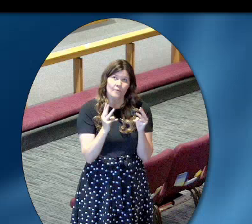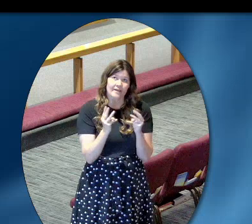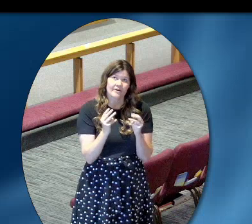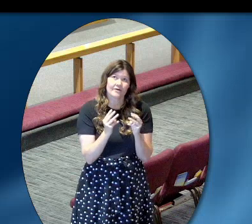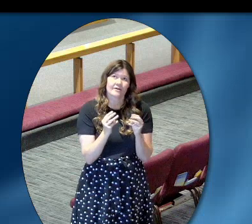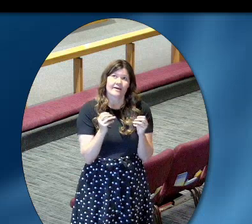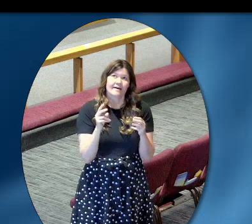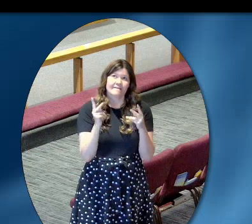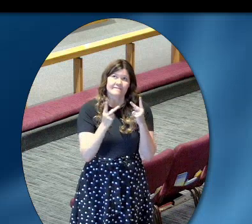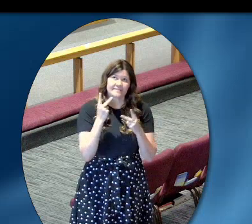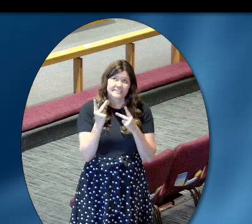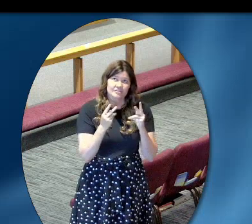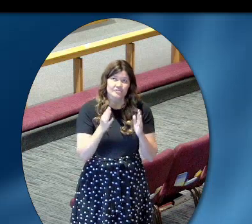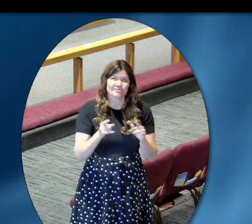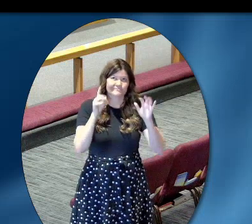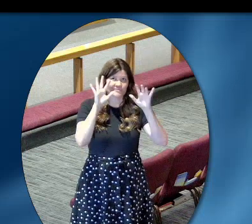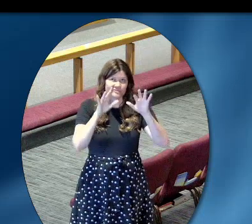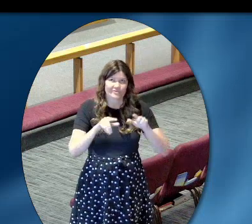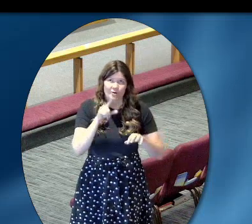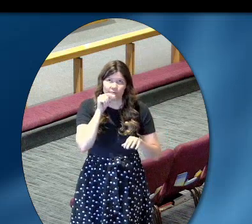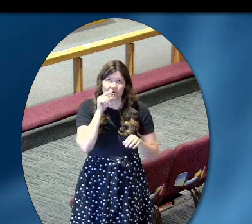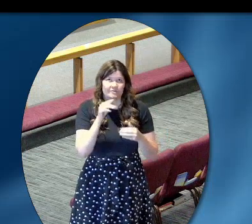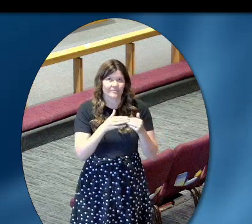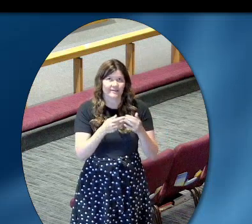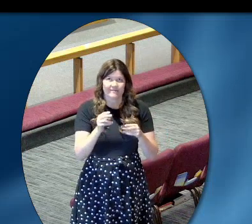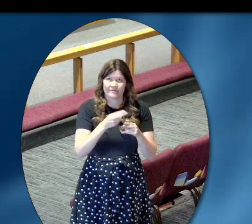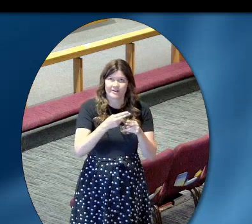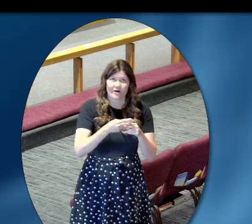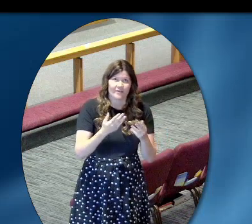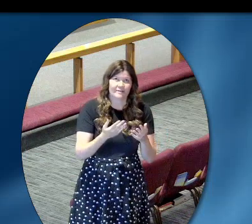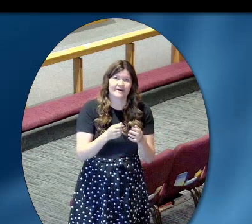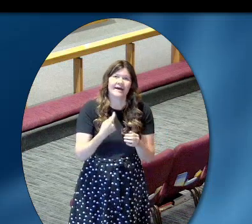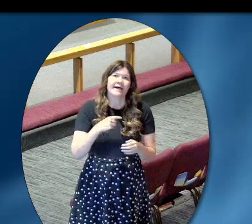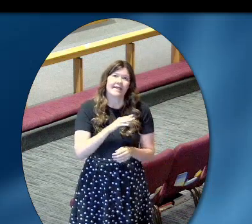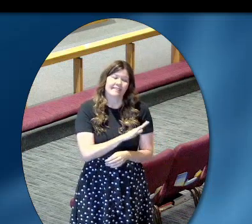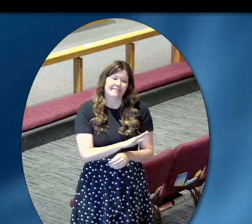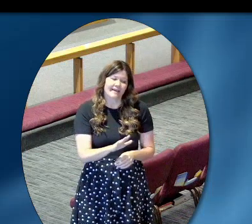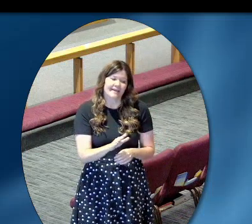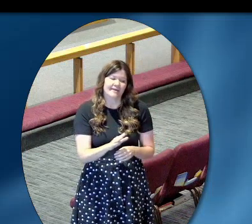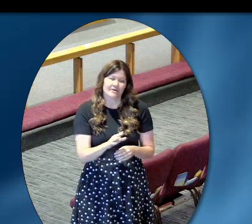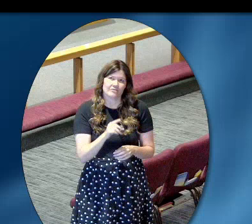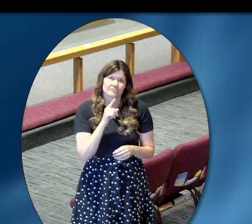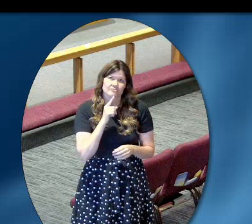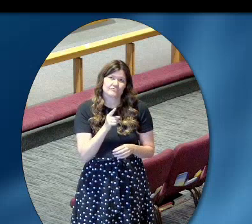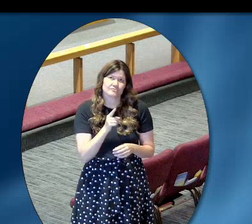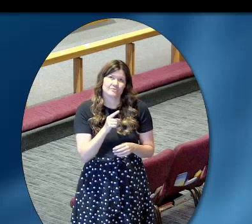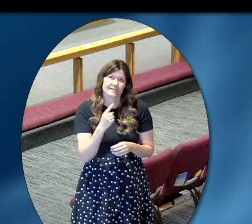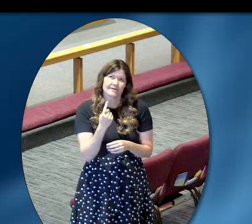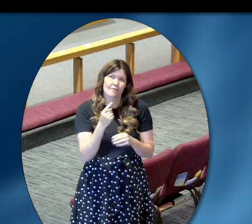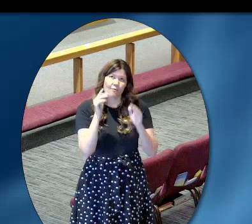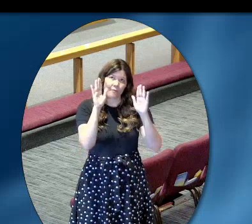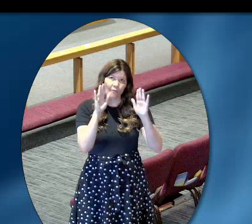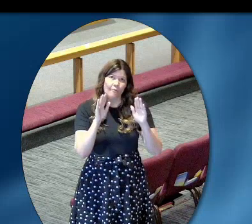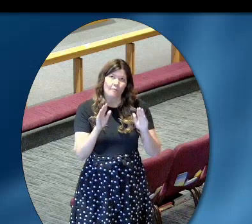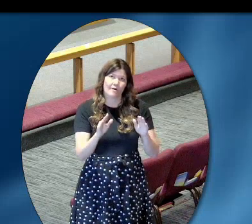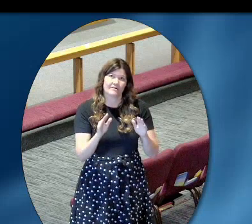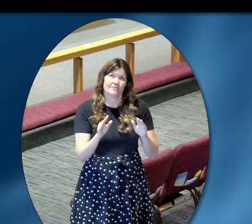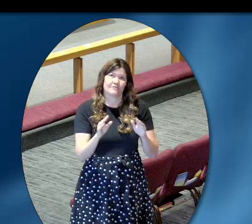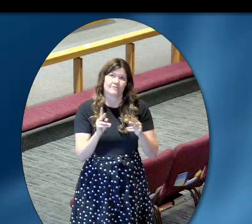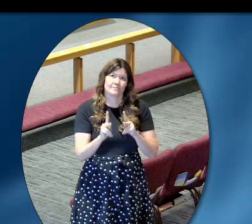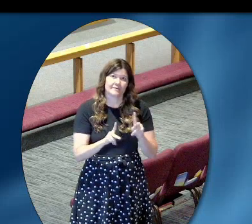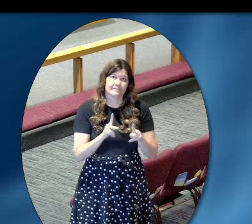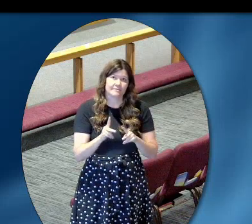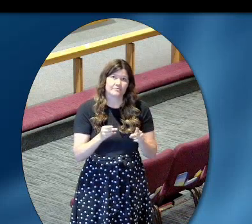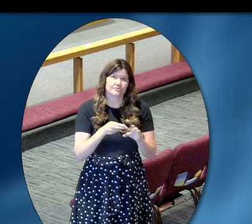or snowbirds or whatever they should be called. They are certainly wonderful partners in ministry